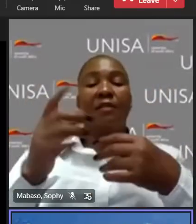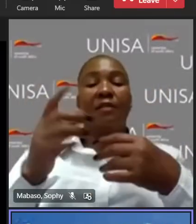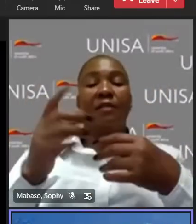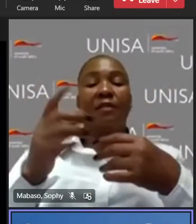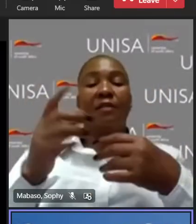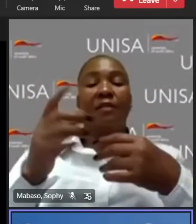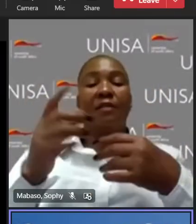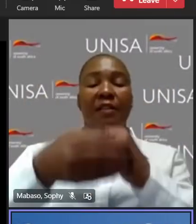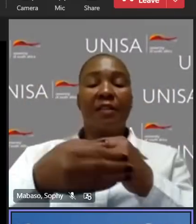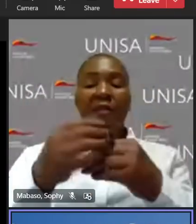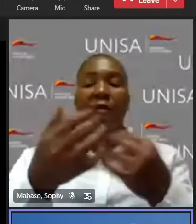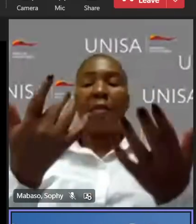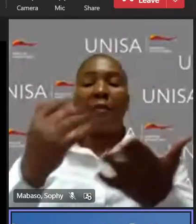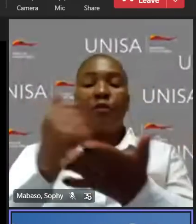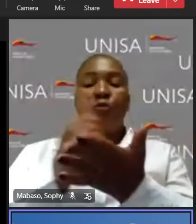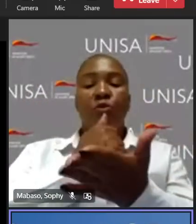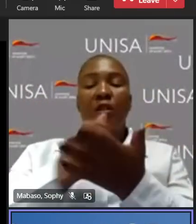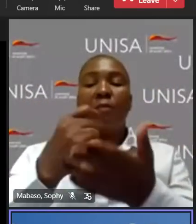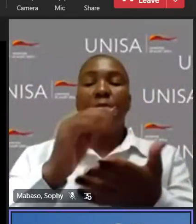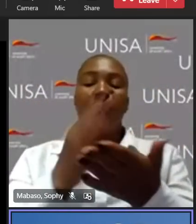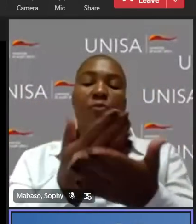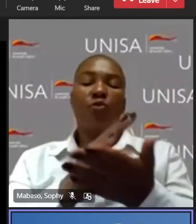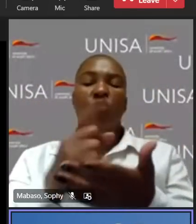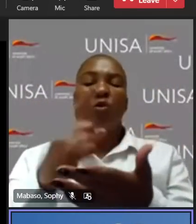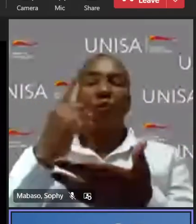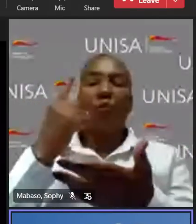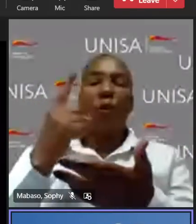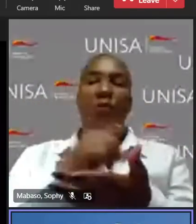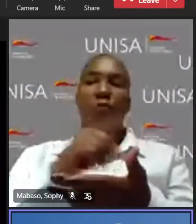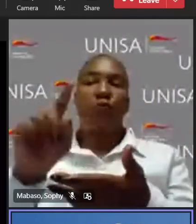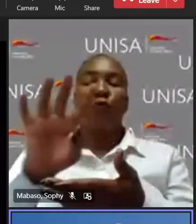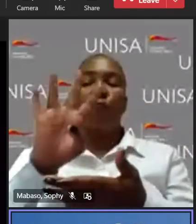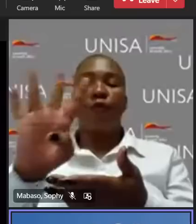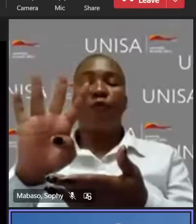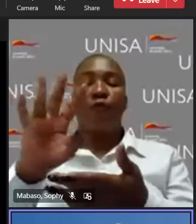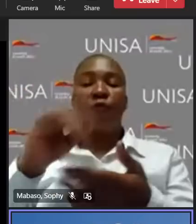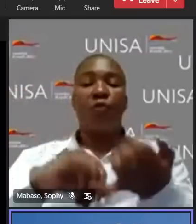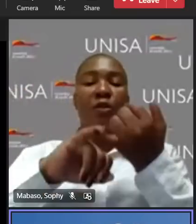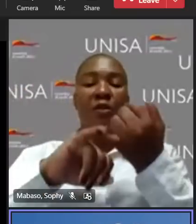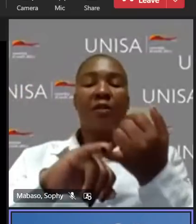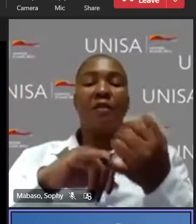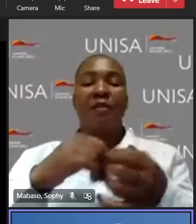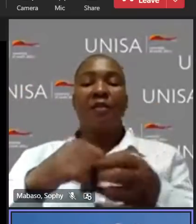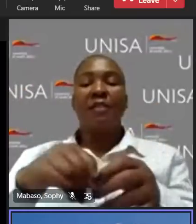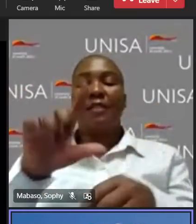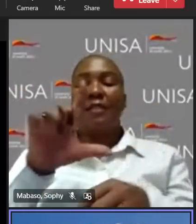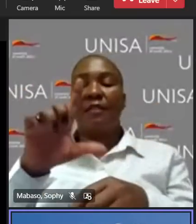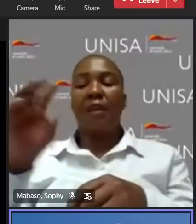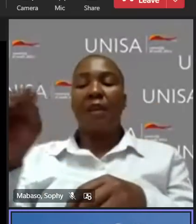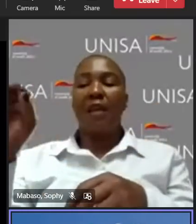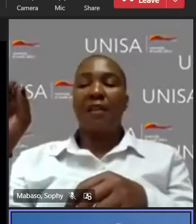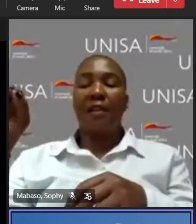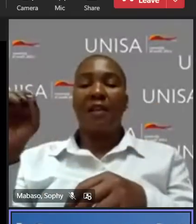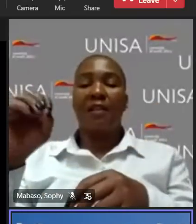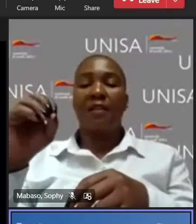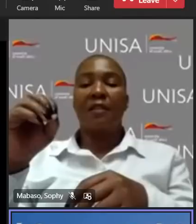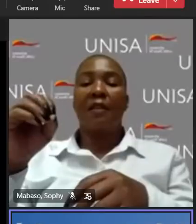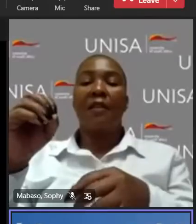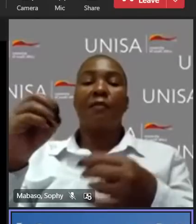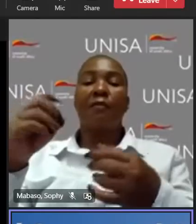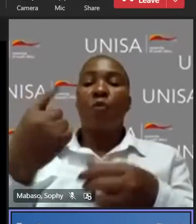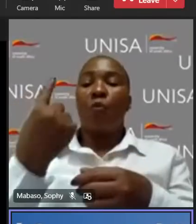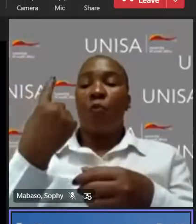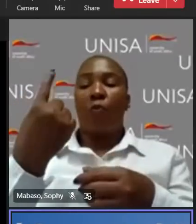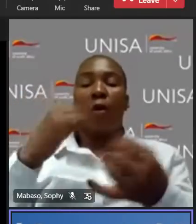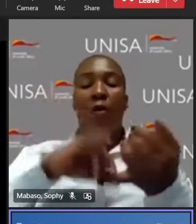are registered between 1 to 4 modules, the amount is 700 rands per module. And